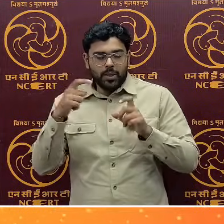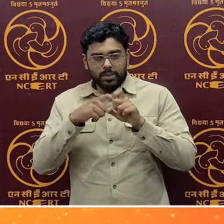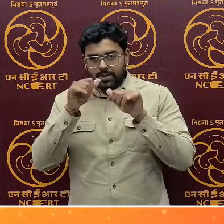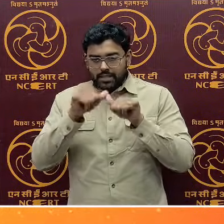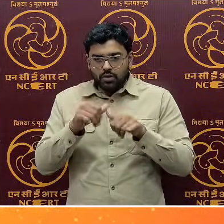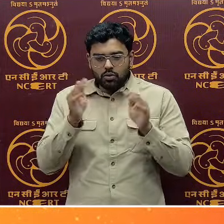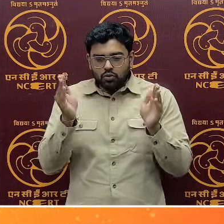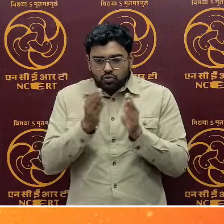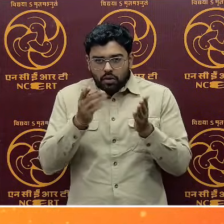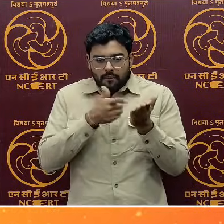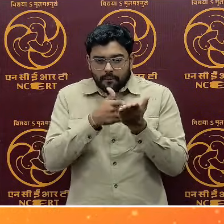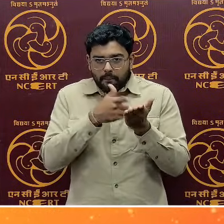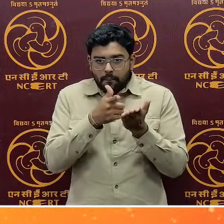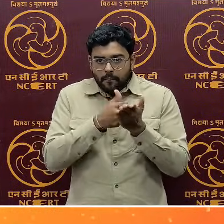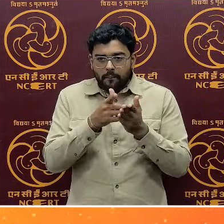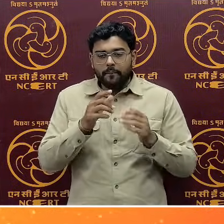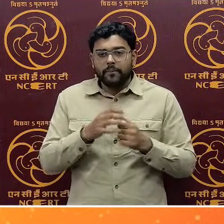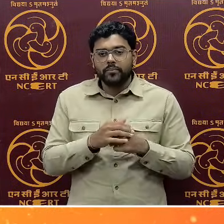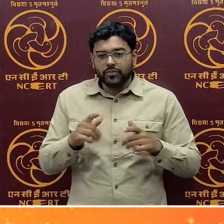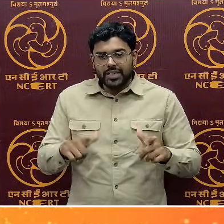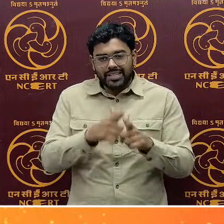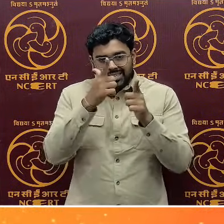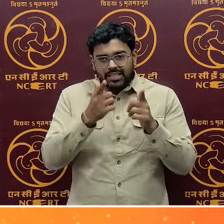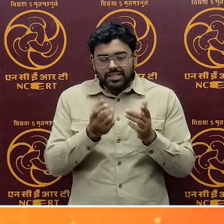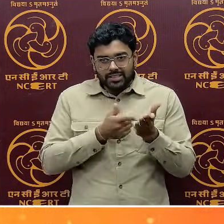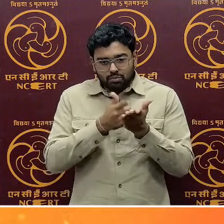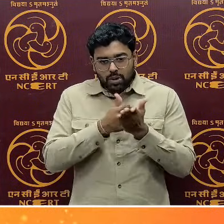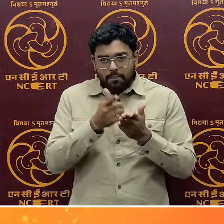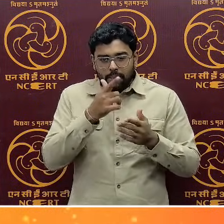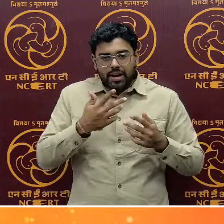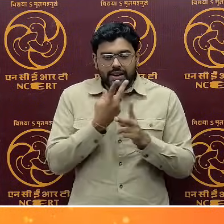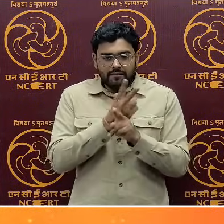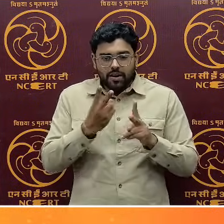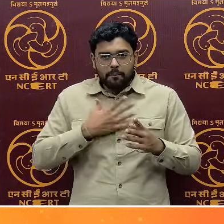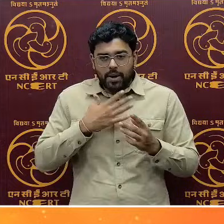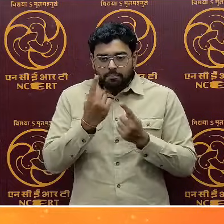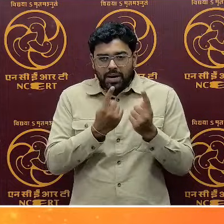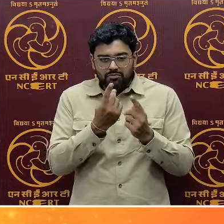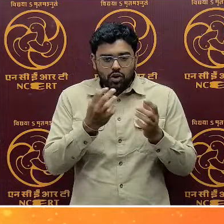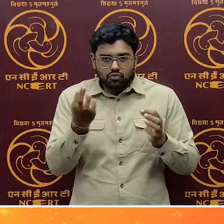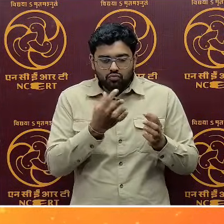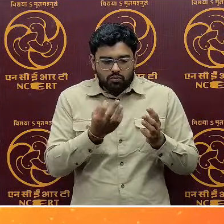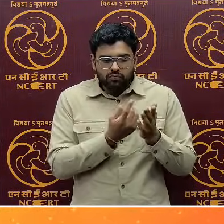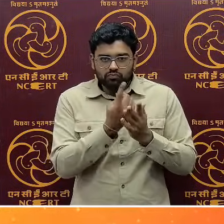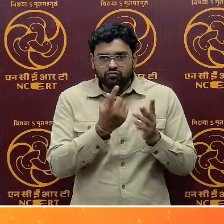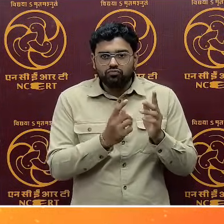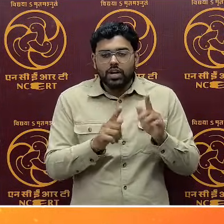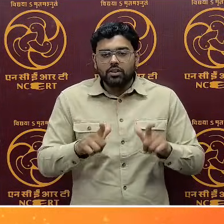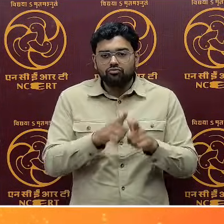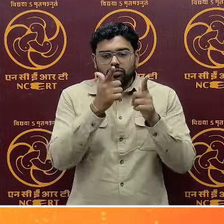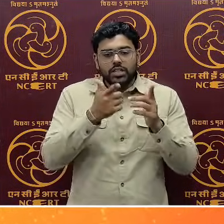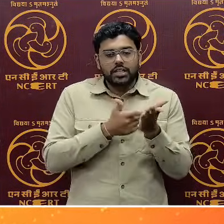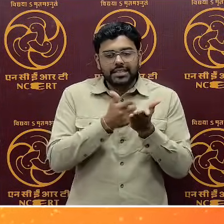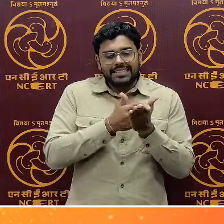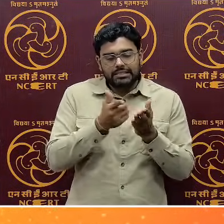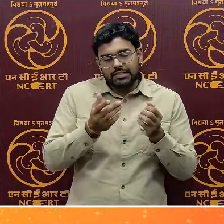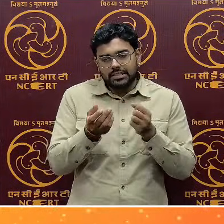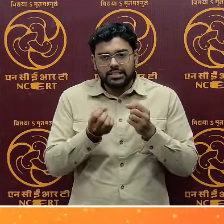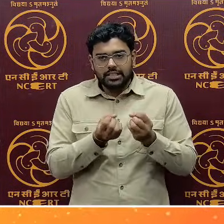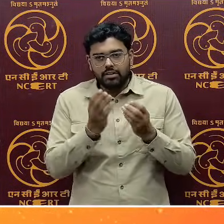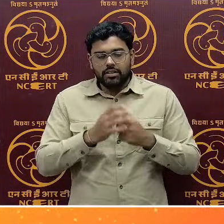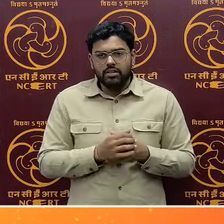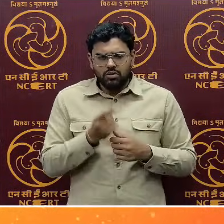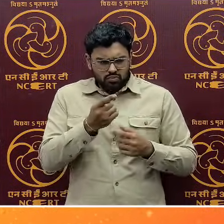small palm tree nursery. Now, what's a nursery? It's a place where young plants and trees are grown for sale. Have you ever been